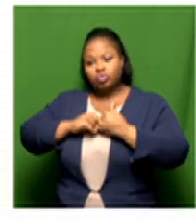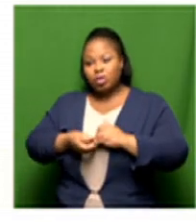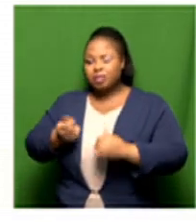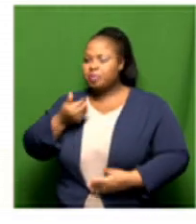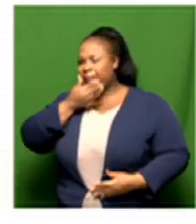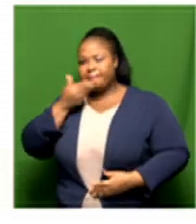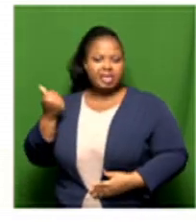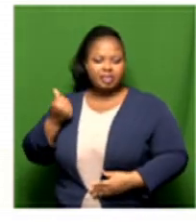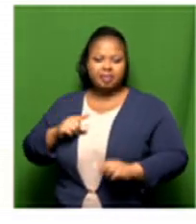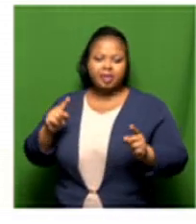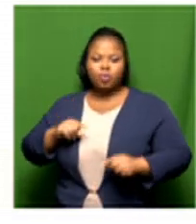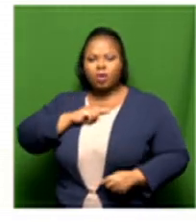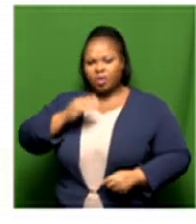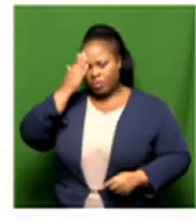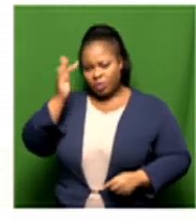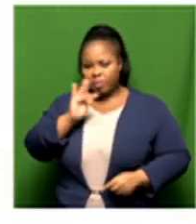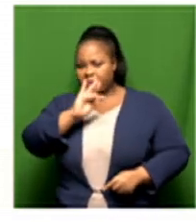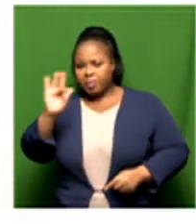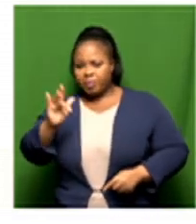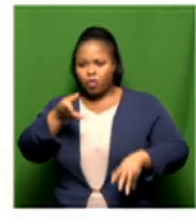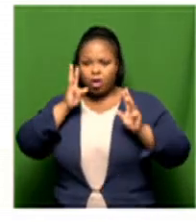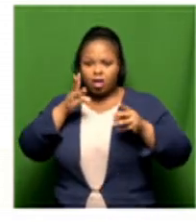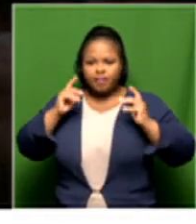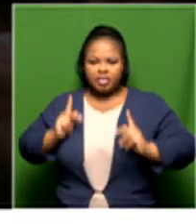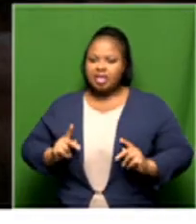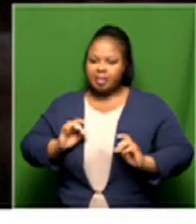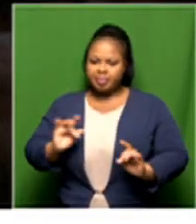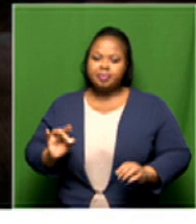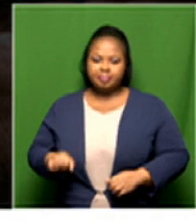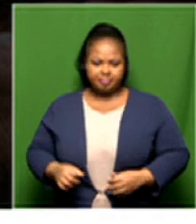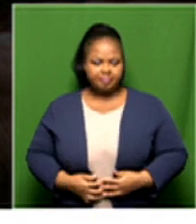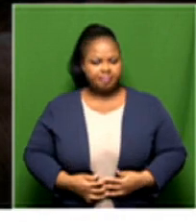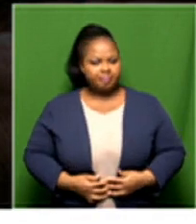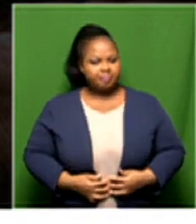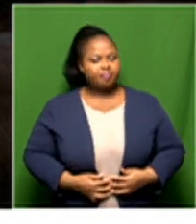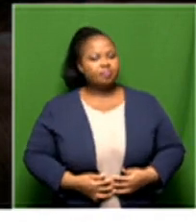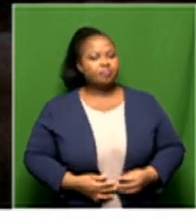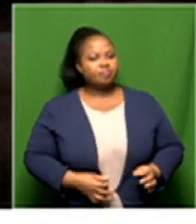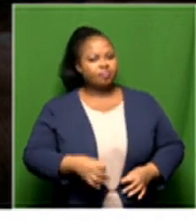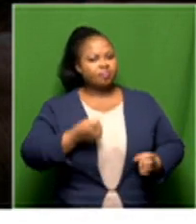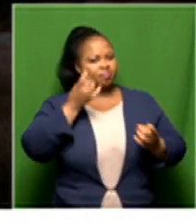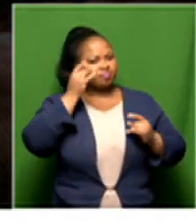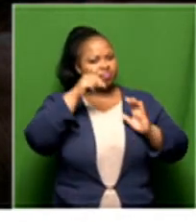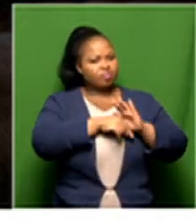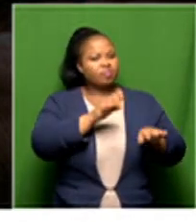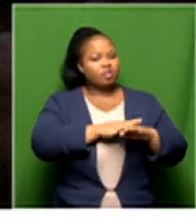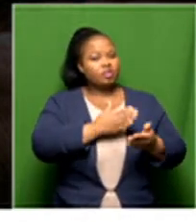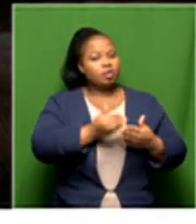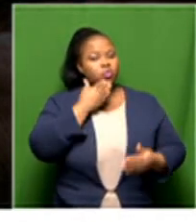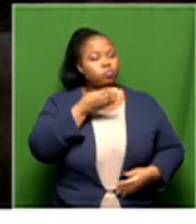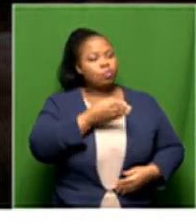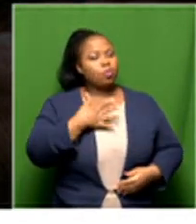best performance whilst there's no one there watching you in the physical form. Yeah. Yeah, and give us details for those who'd like to attend the